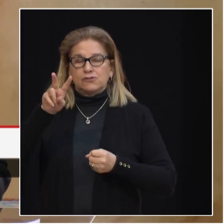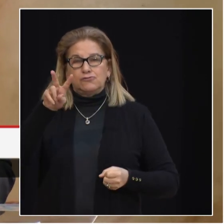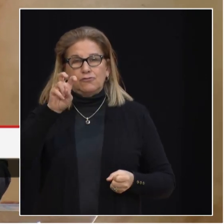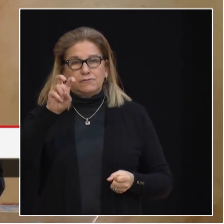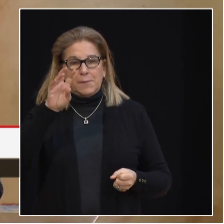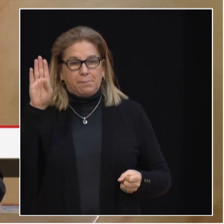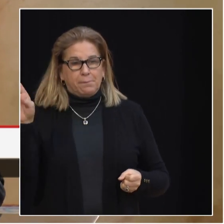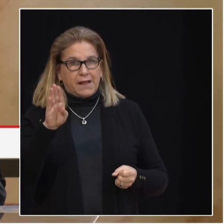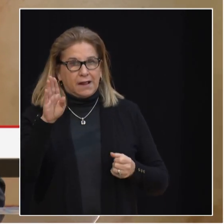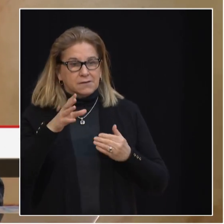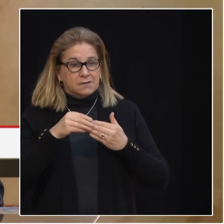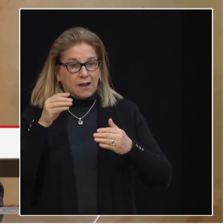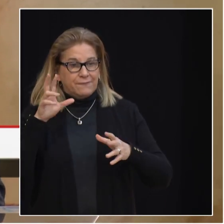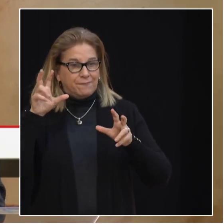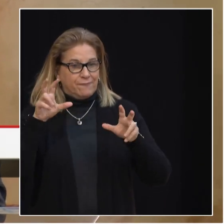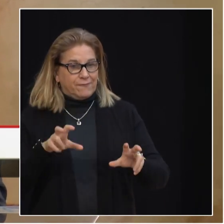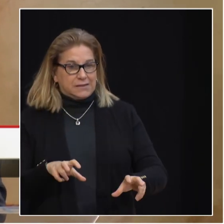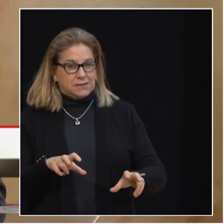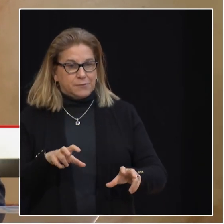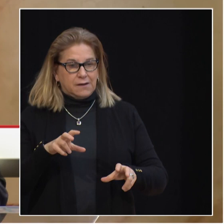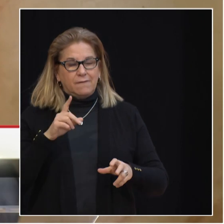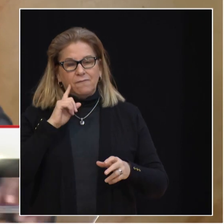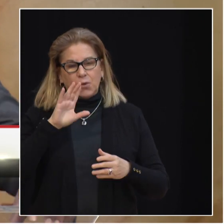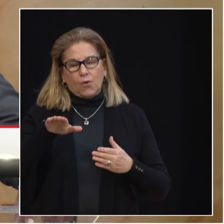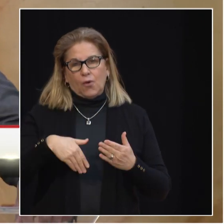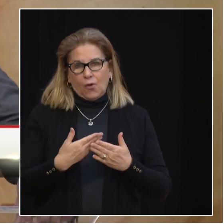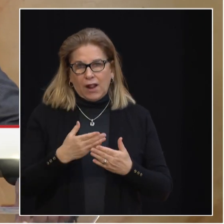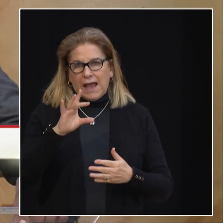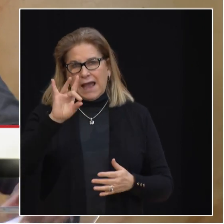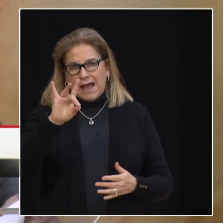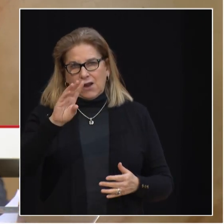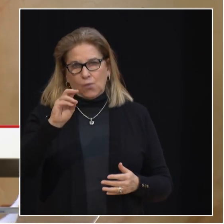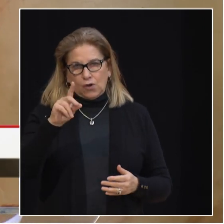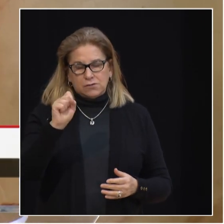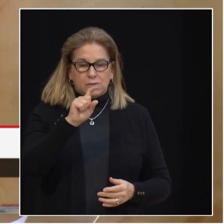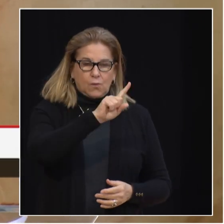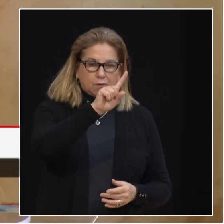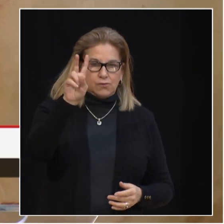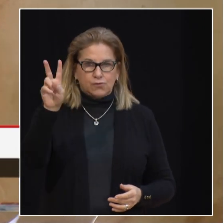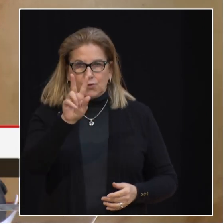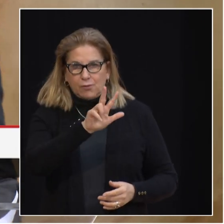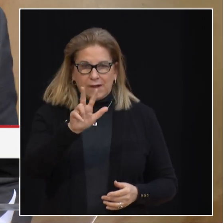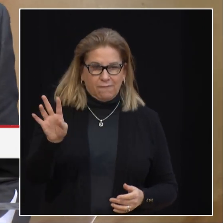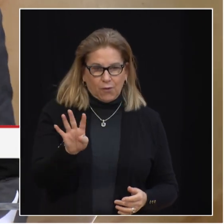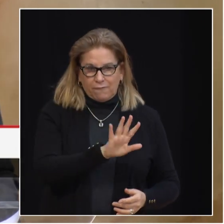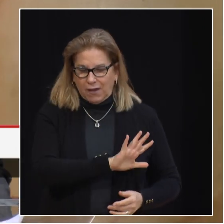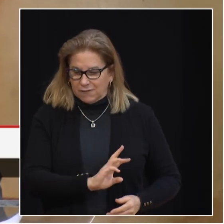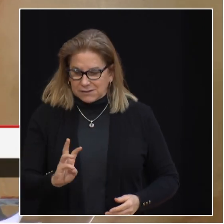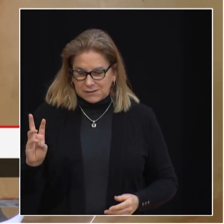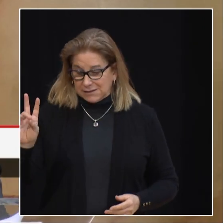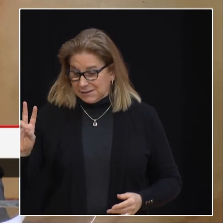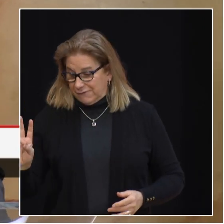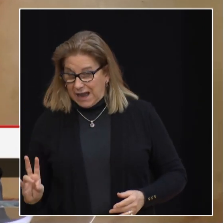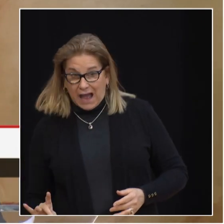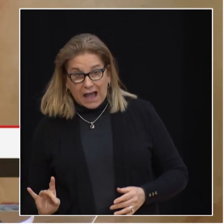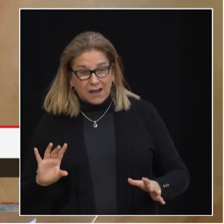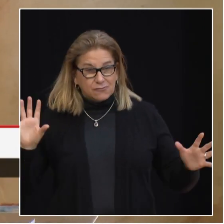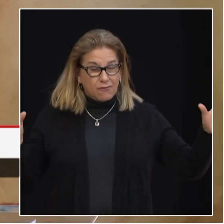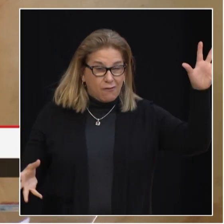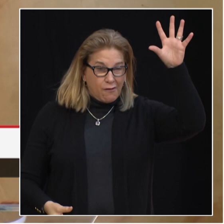share some of the opportunities that we have coming down the pike for you to take advantage